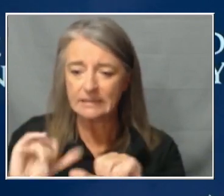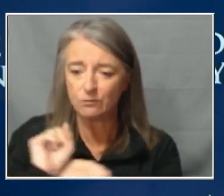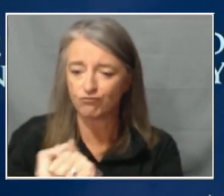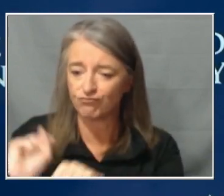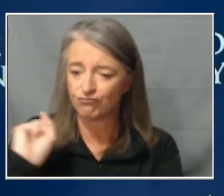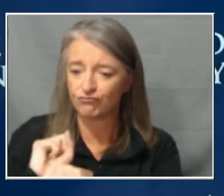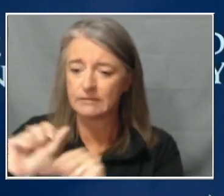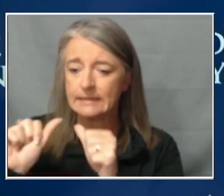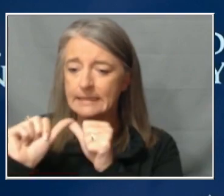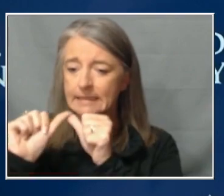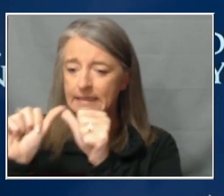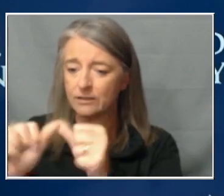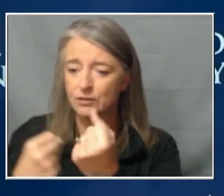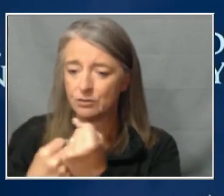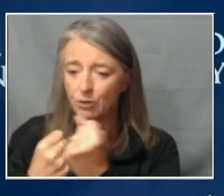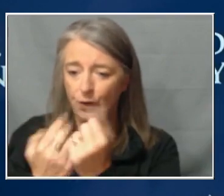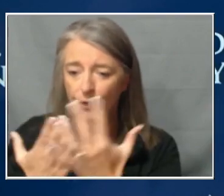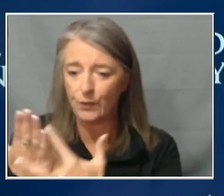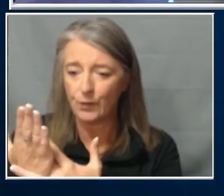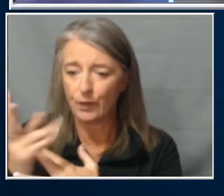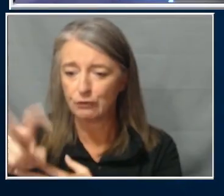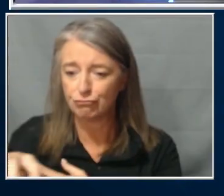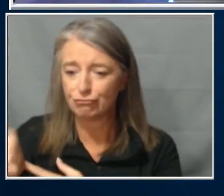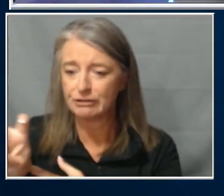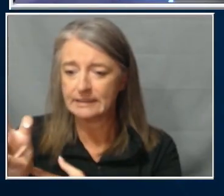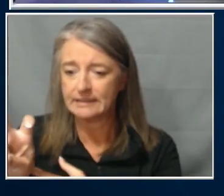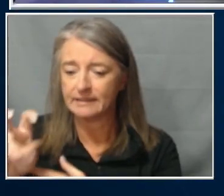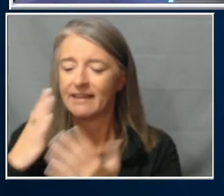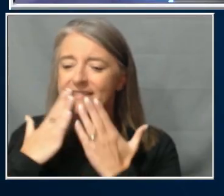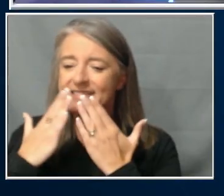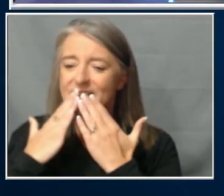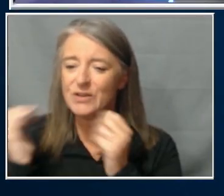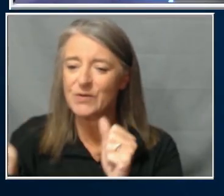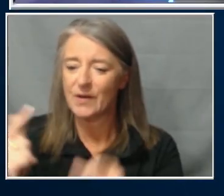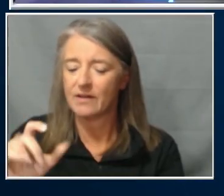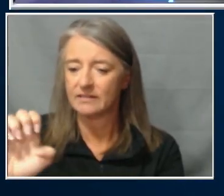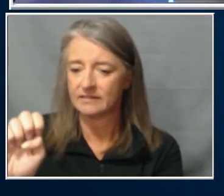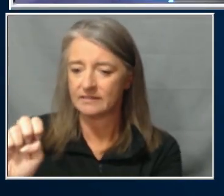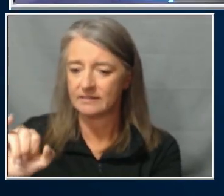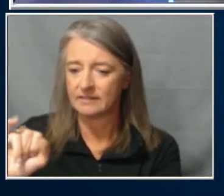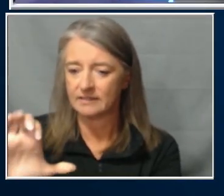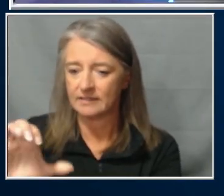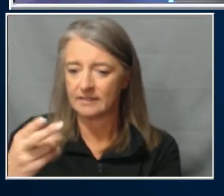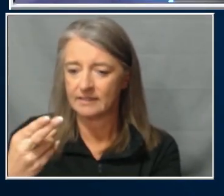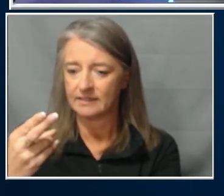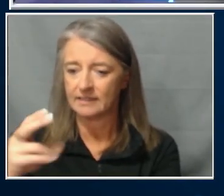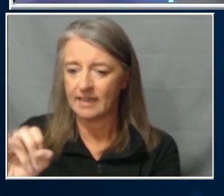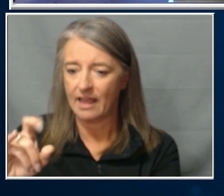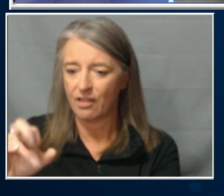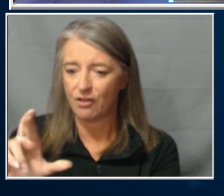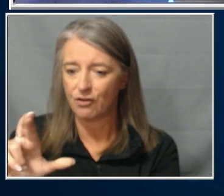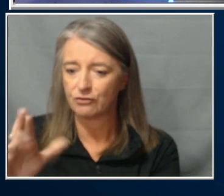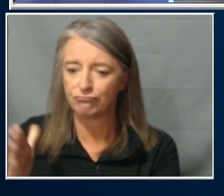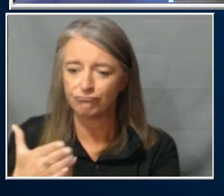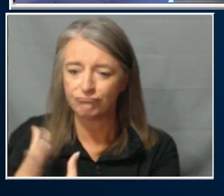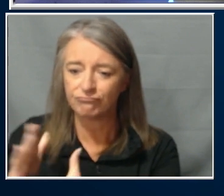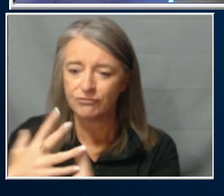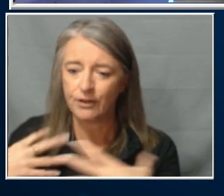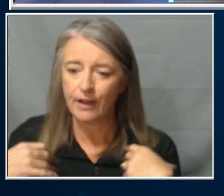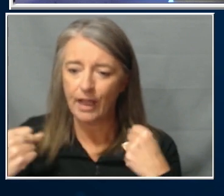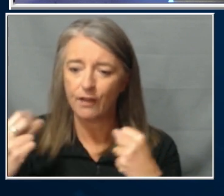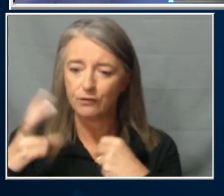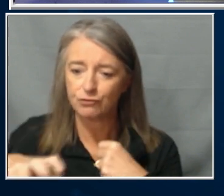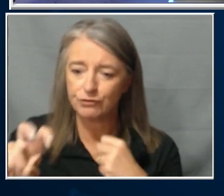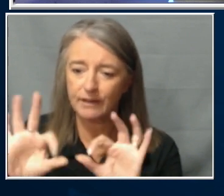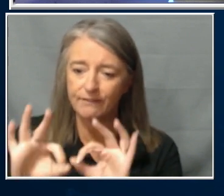we'll continue to support you through this whole journey. Thank you all. Eric and Heather, thank you so much for not just sharing your health journey, but your family,